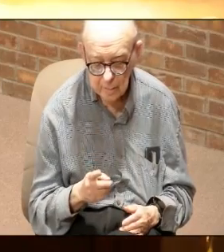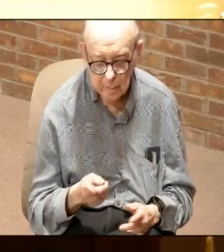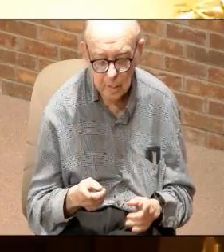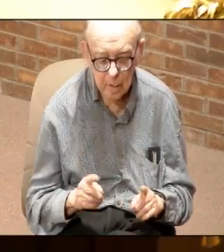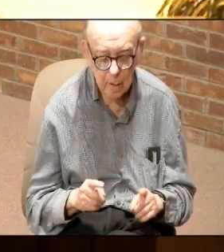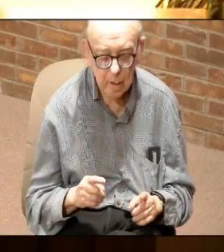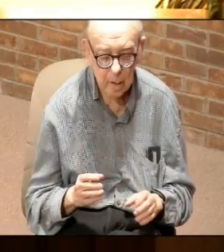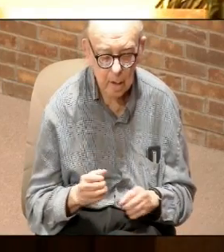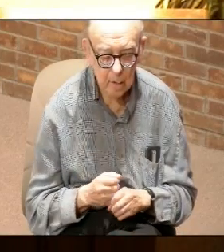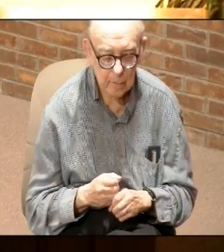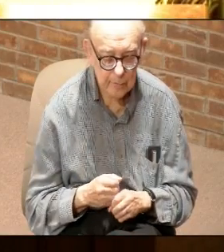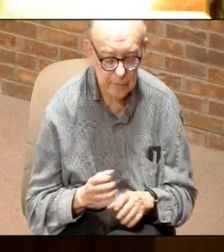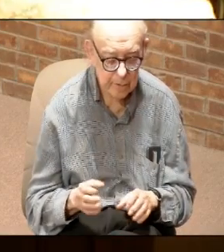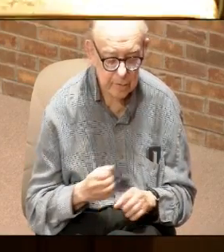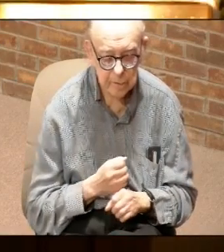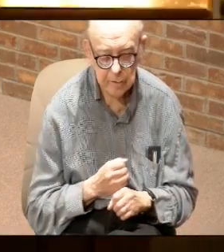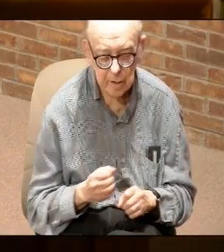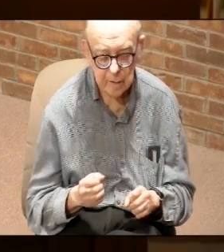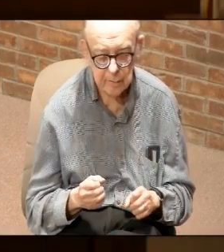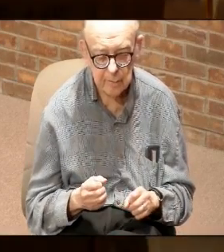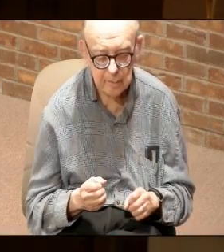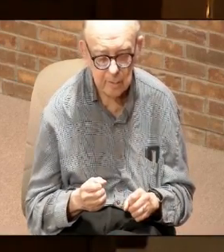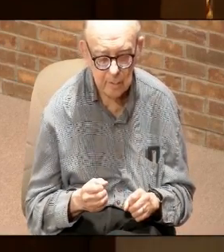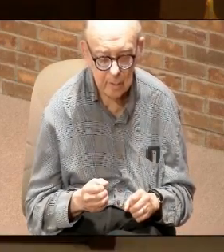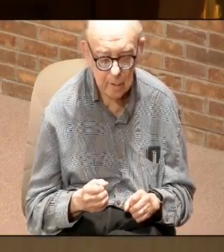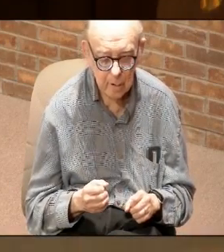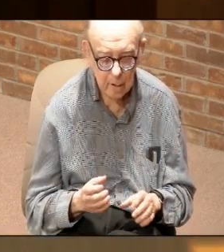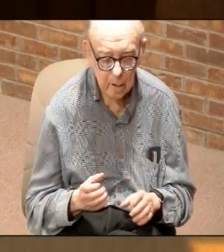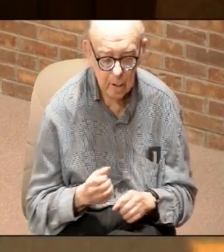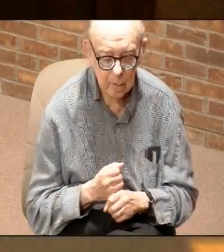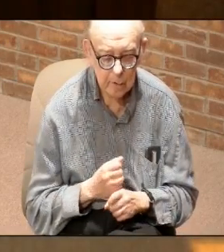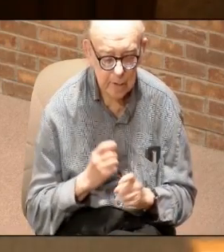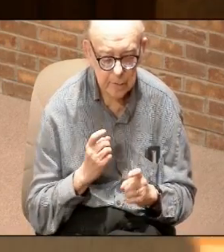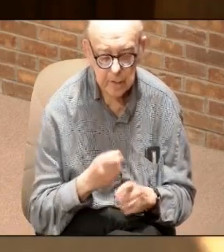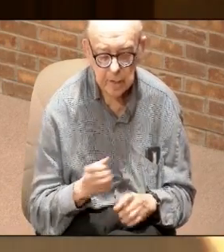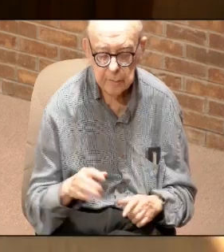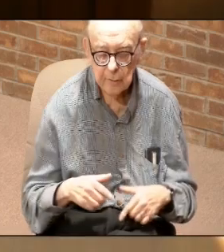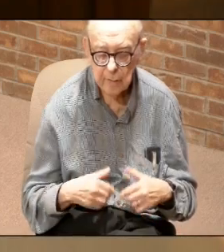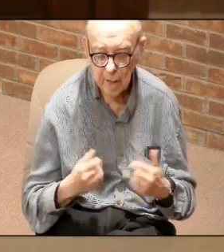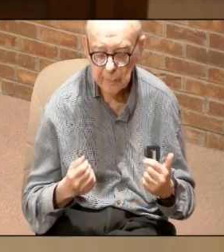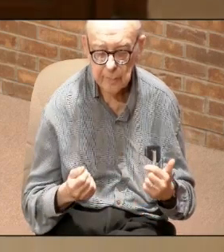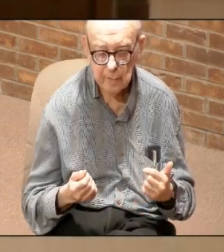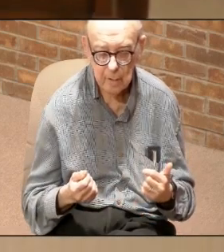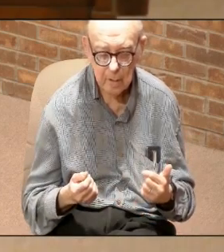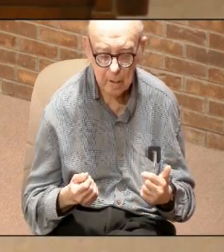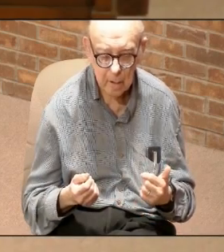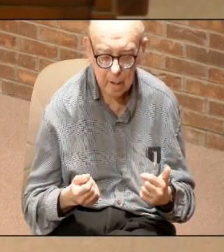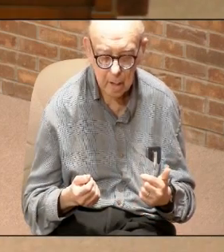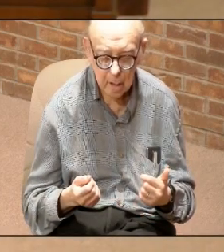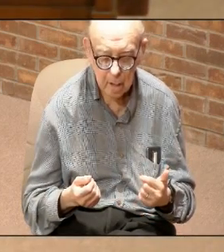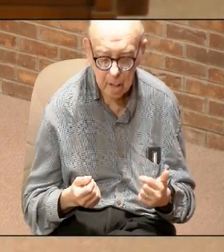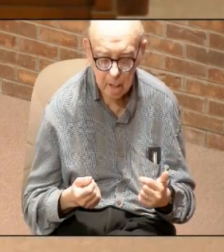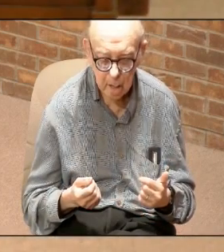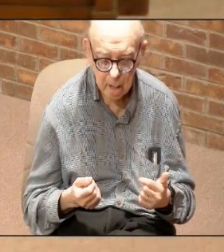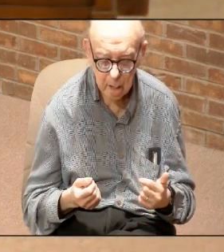When we got saved, we got the gift of life.